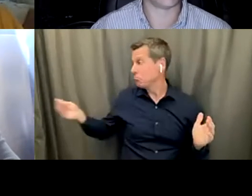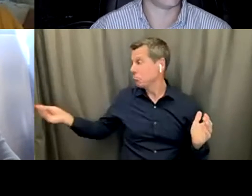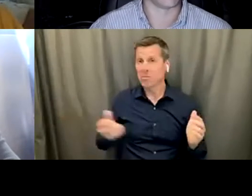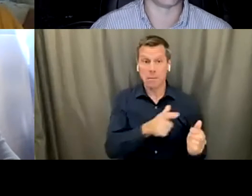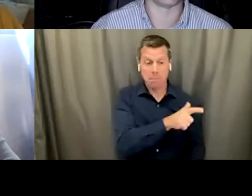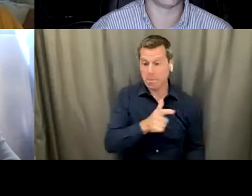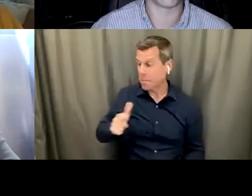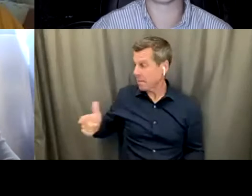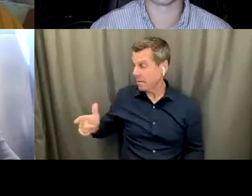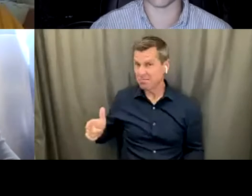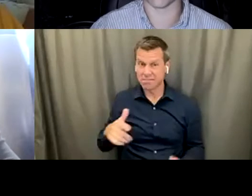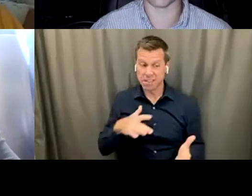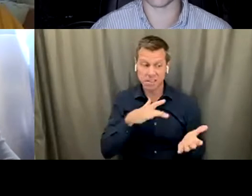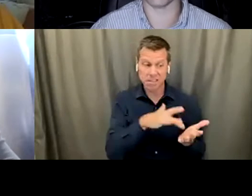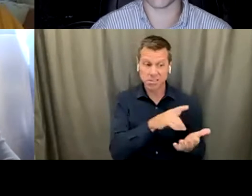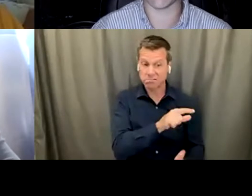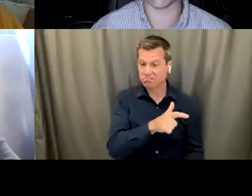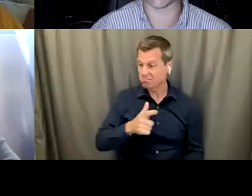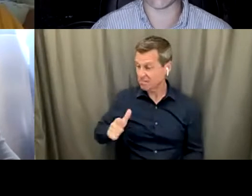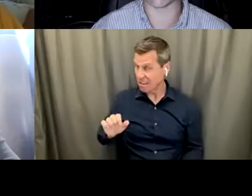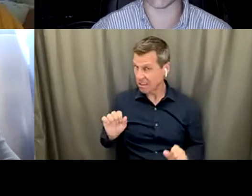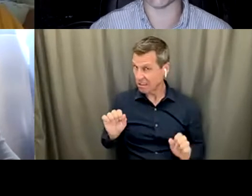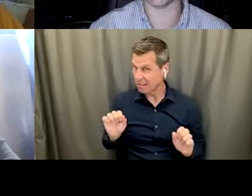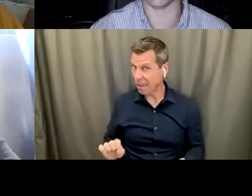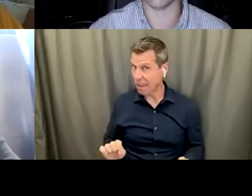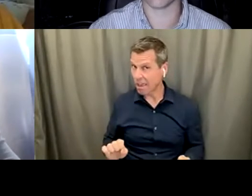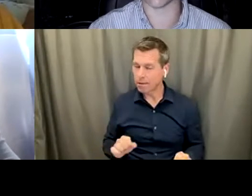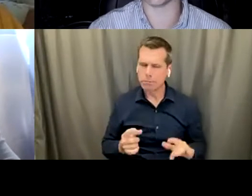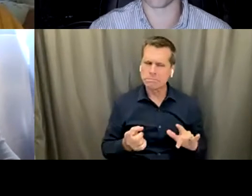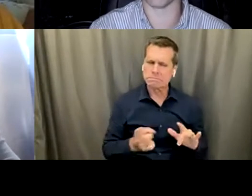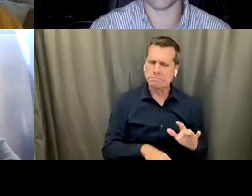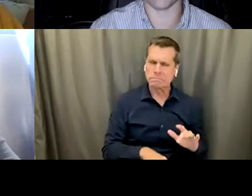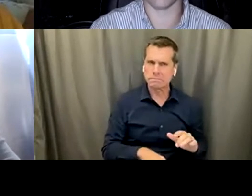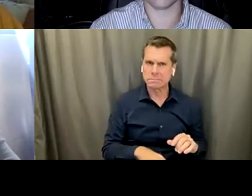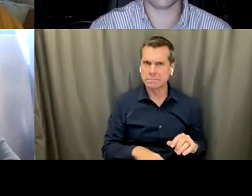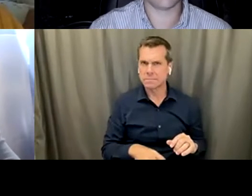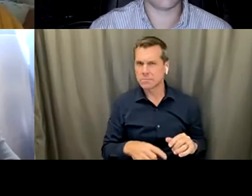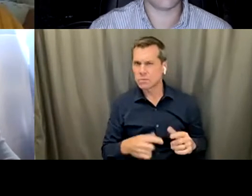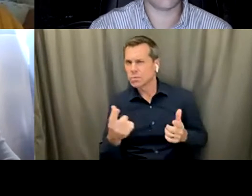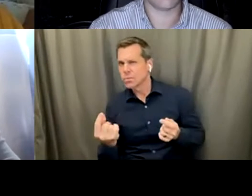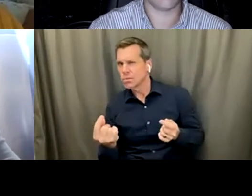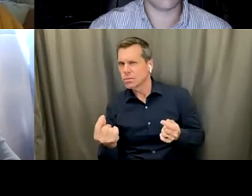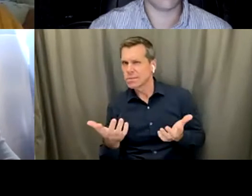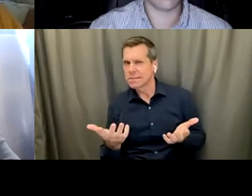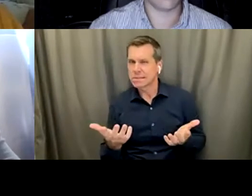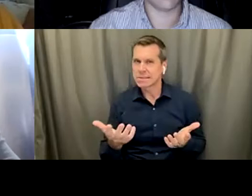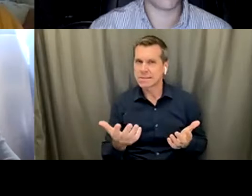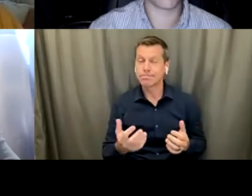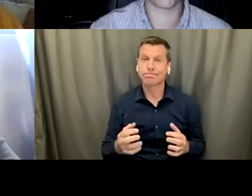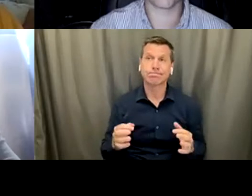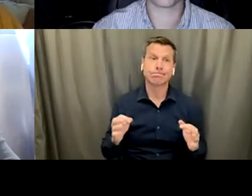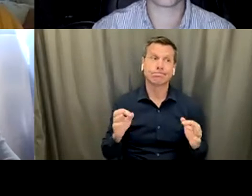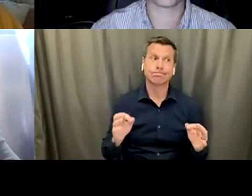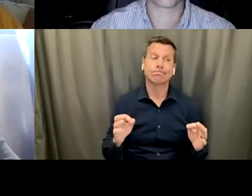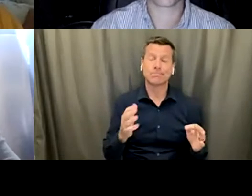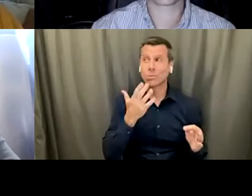something? Those sorts of things. What can I and can't I do that I'd normally do? Yeah, that's a great question. And I